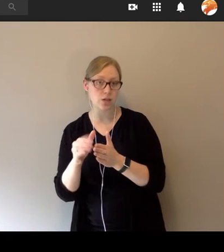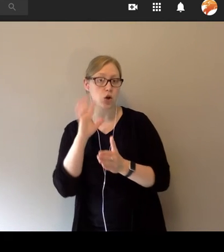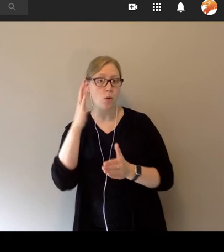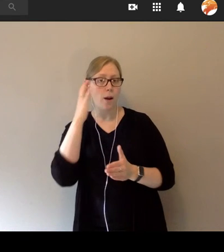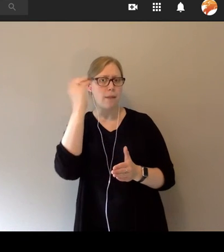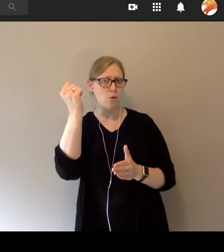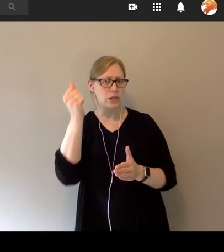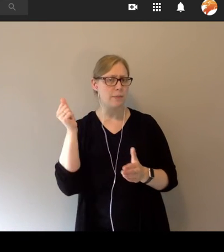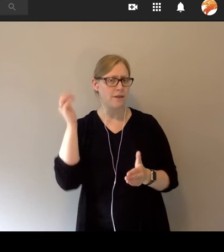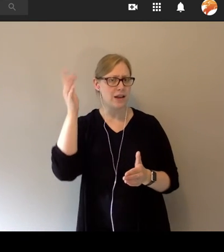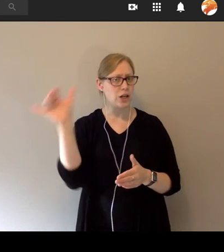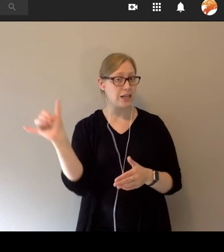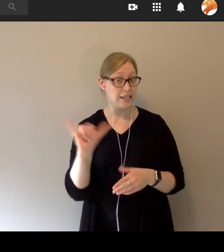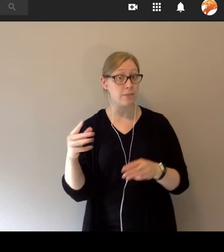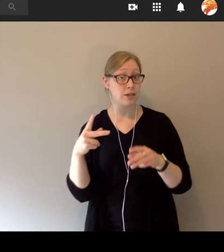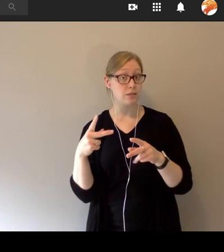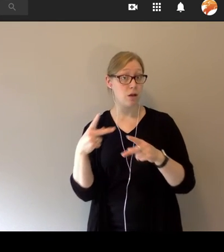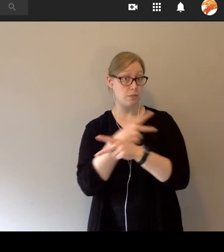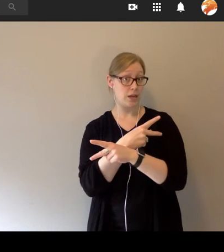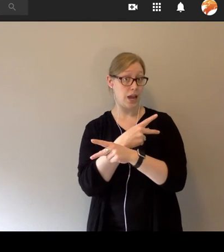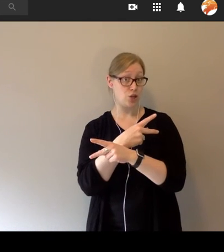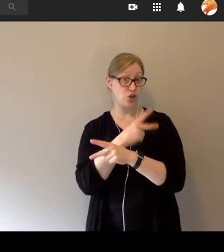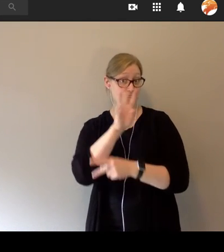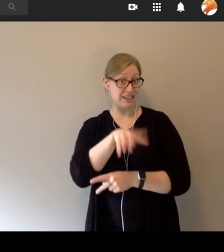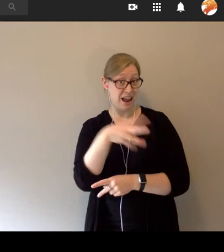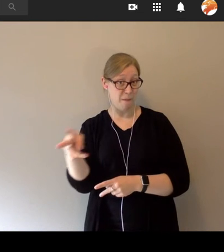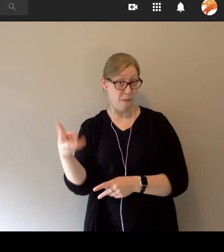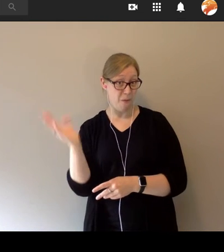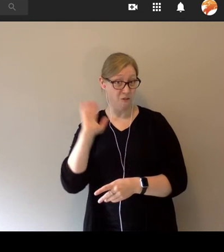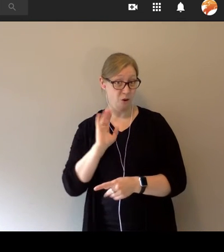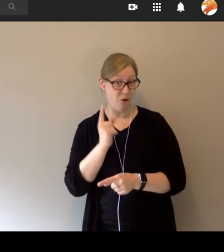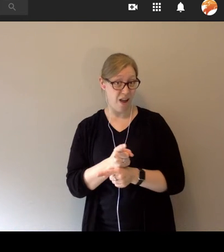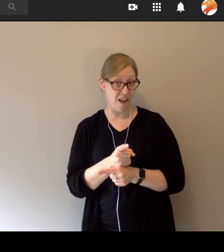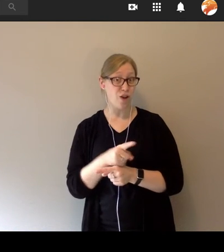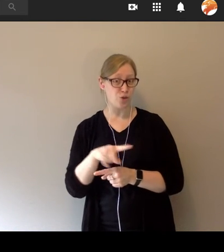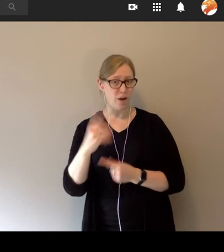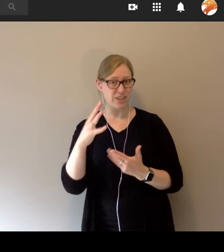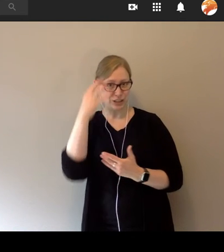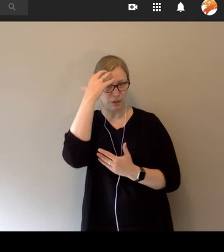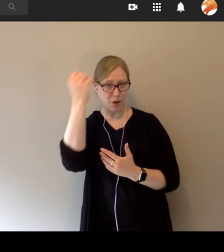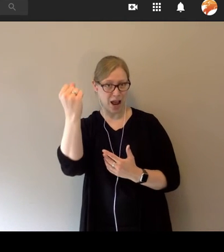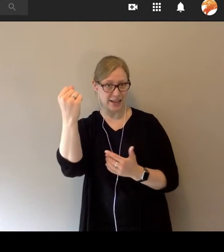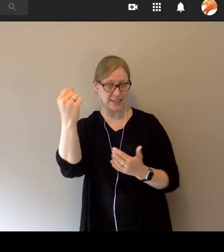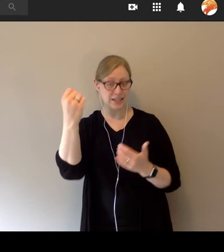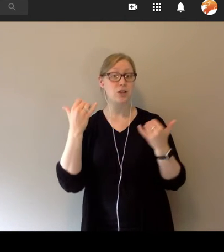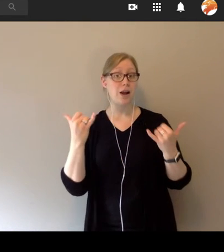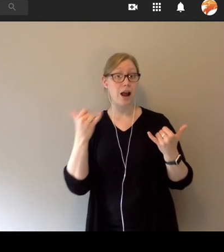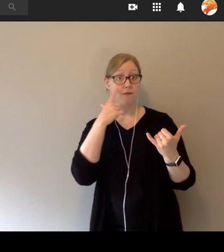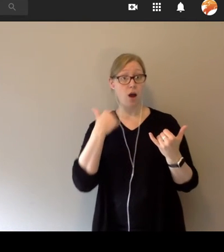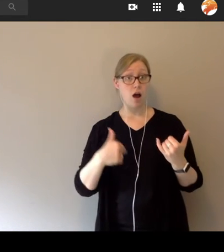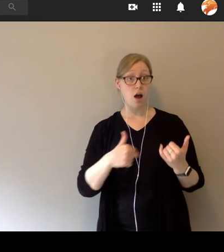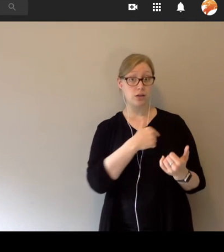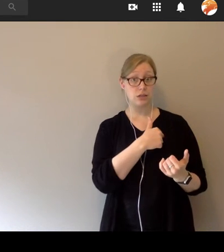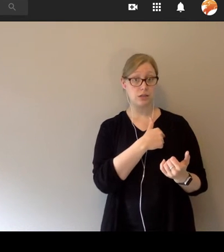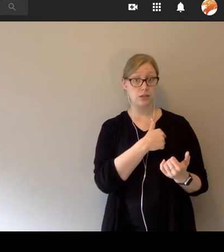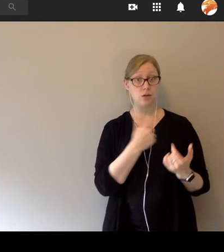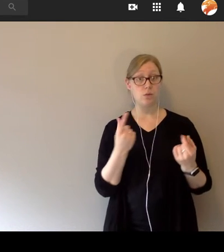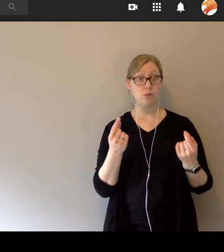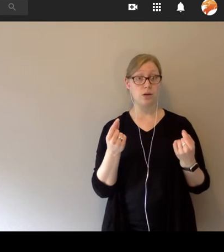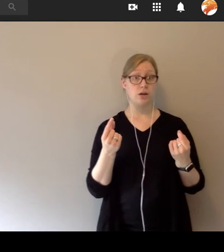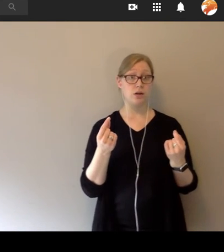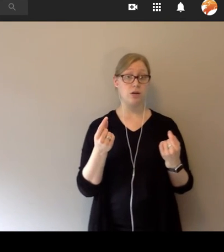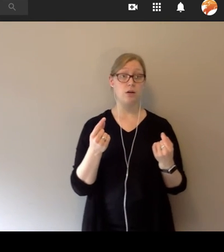do in your multiplication facts. You'll probably do that in Algebra 2. And so for us, though, what we're going to do is